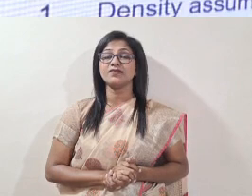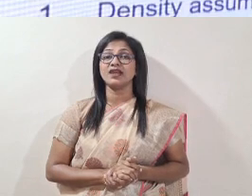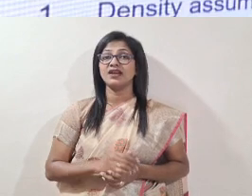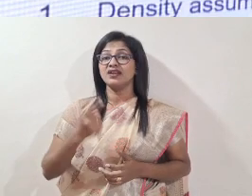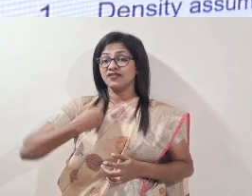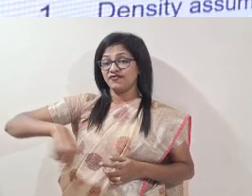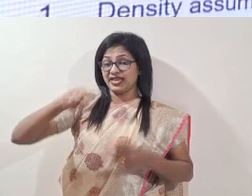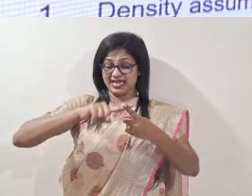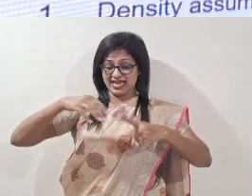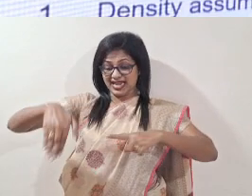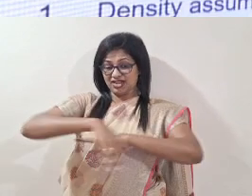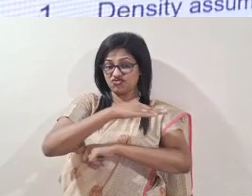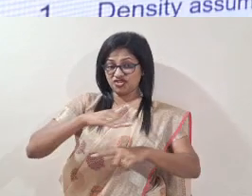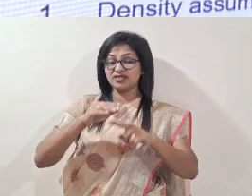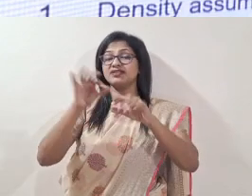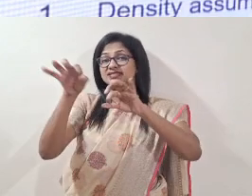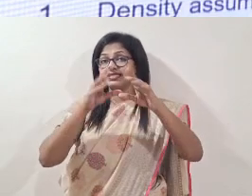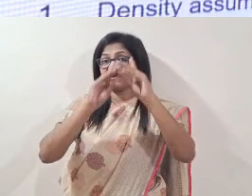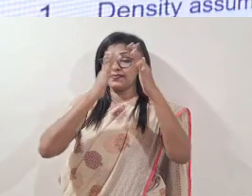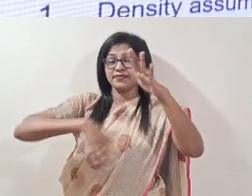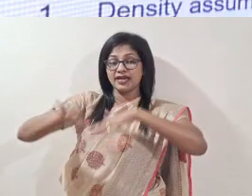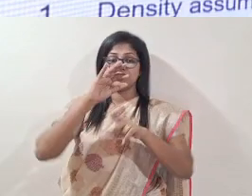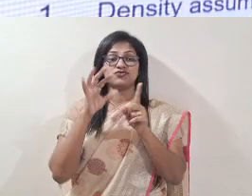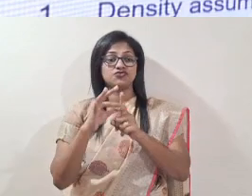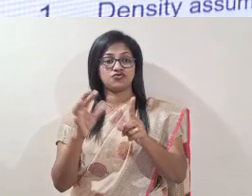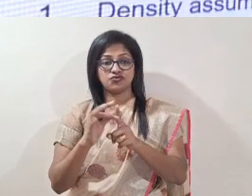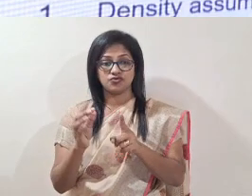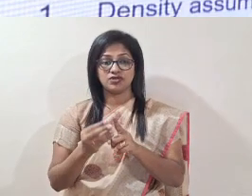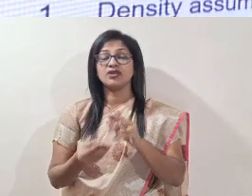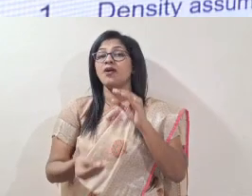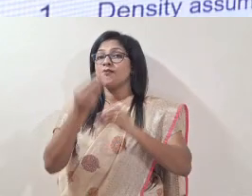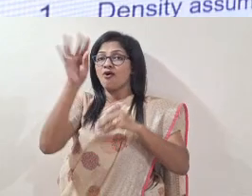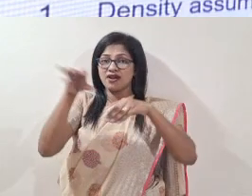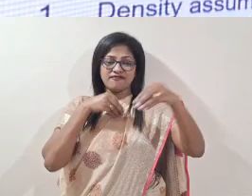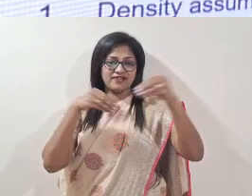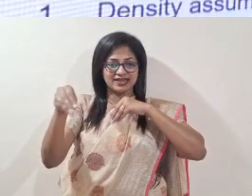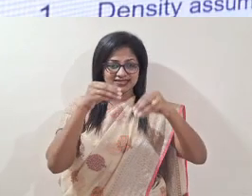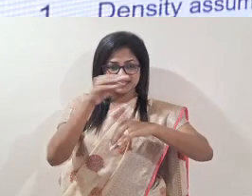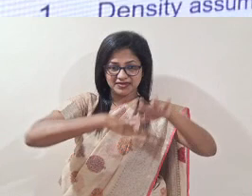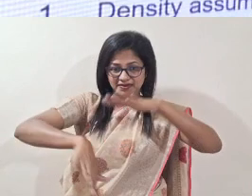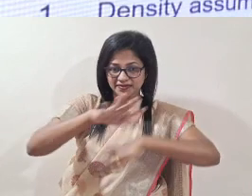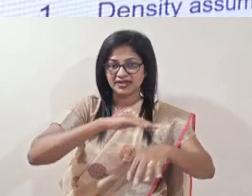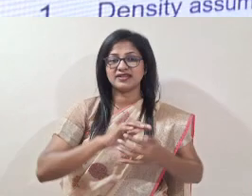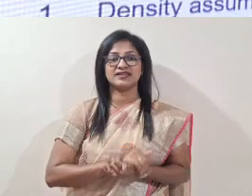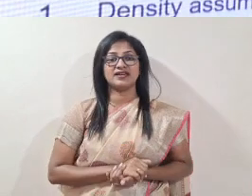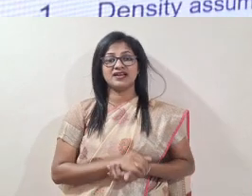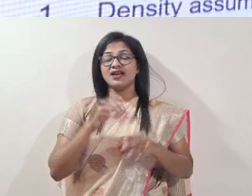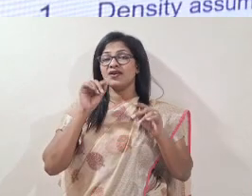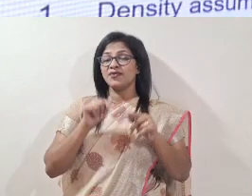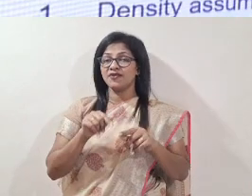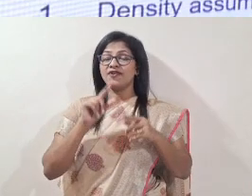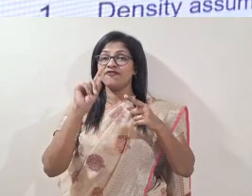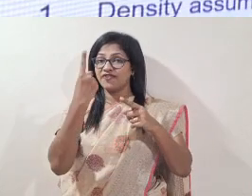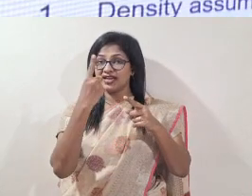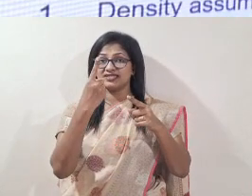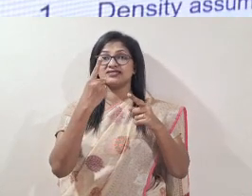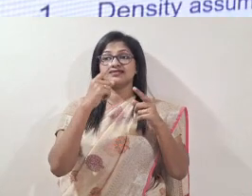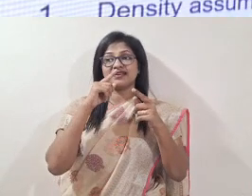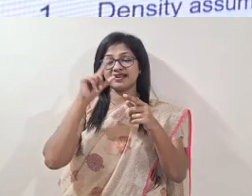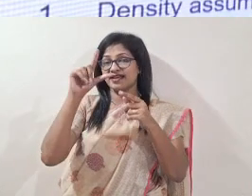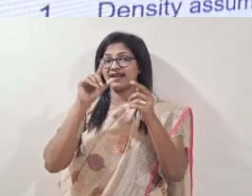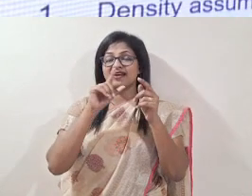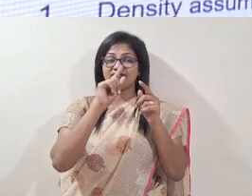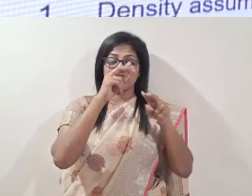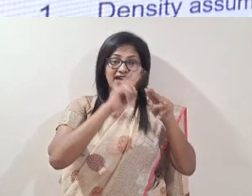So what we as an engineer and urban planners can do is we need more flexible plans. We need first and last